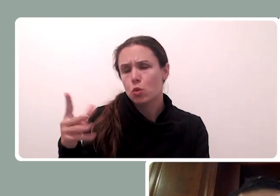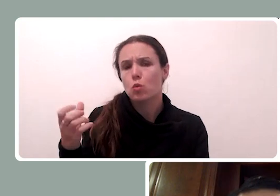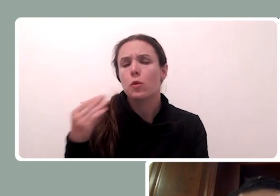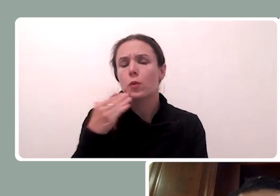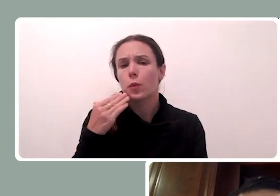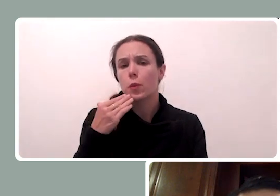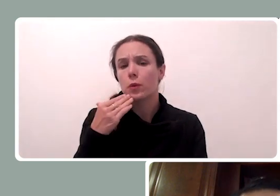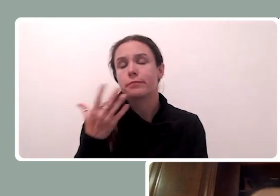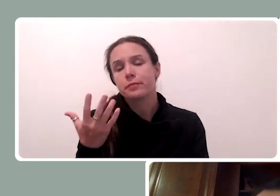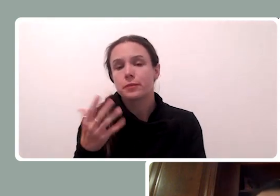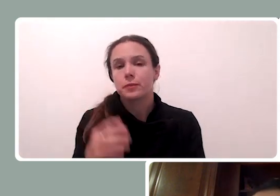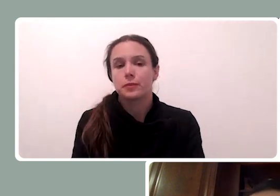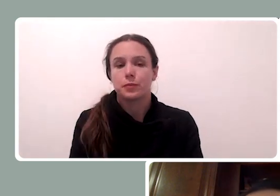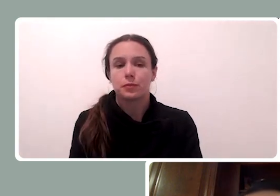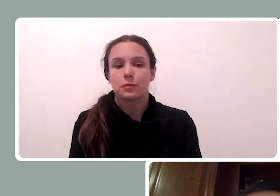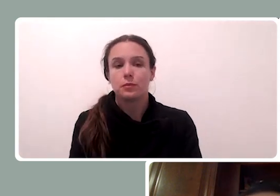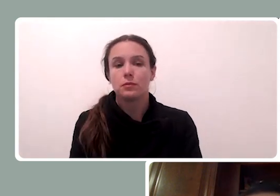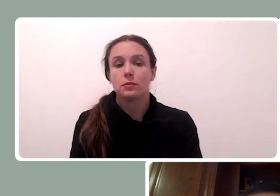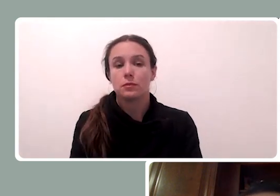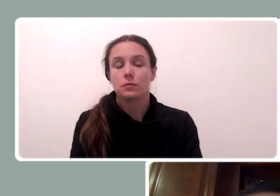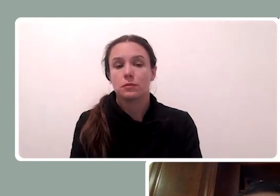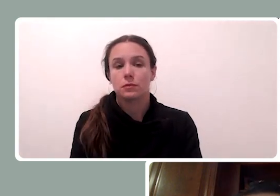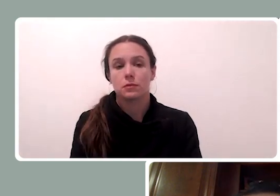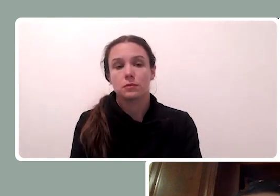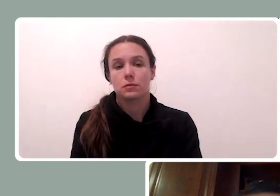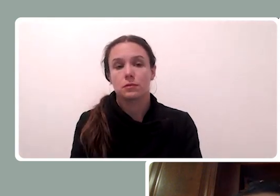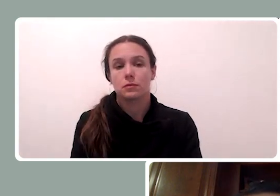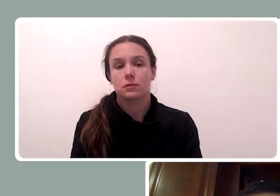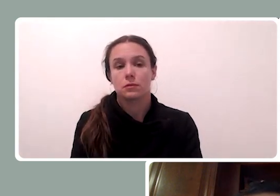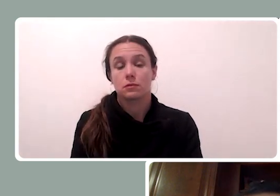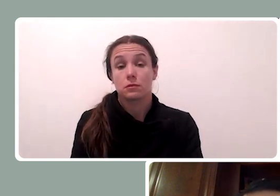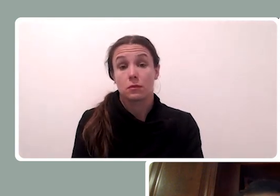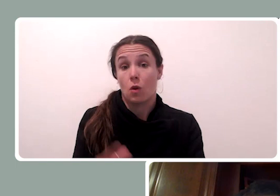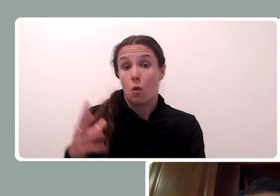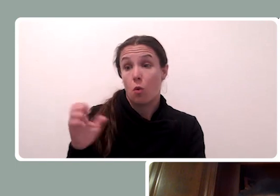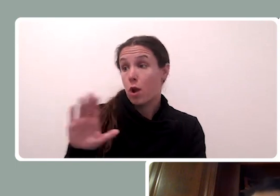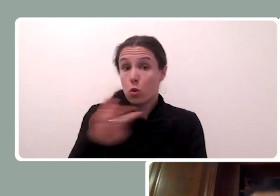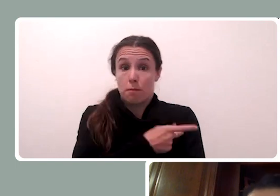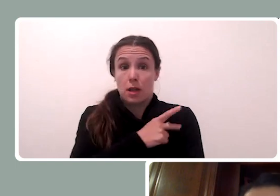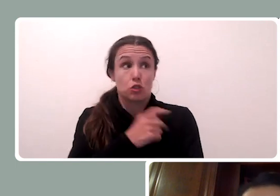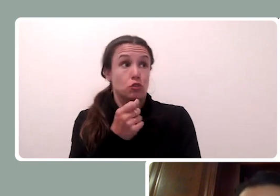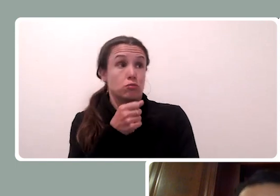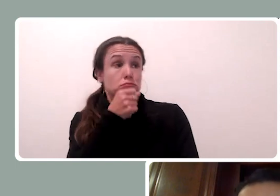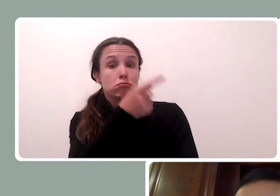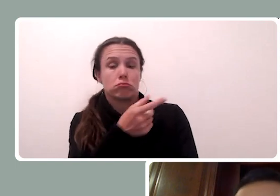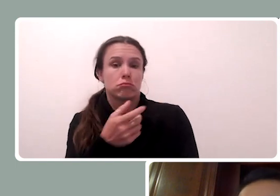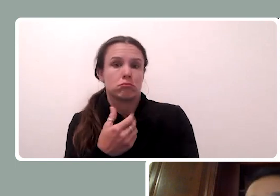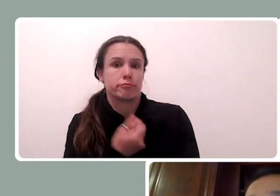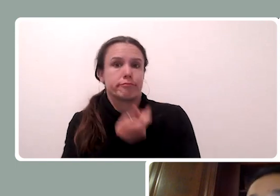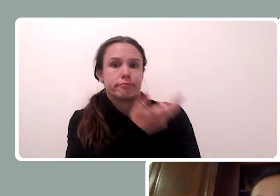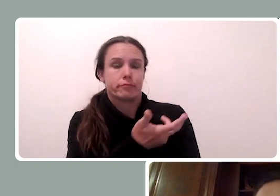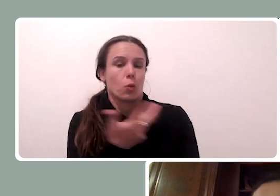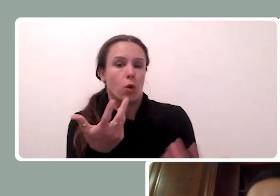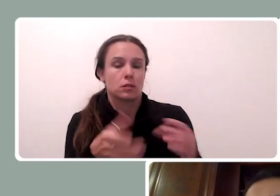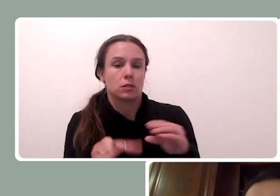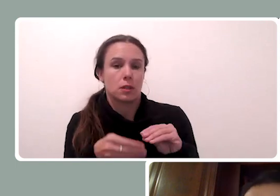know, would you want your Yes. patient to tell you about supplements that they were taking? Yes. So whenever I have, when people are like,